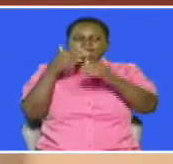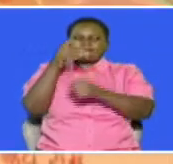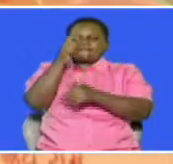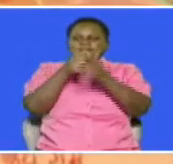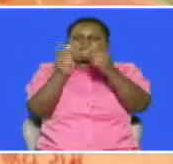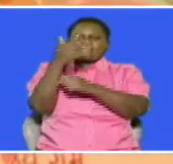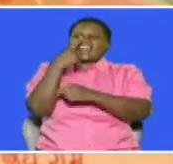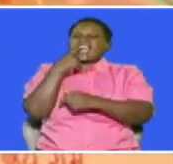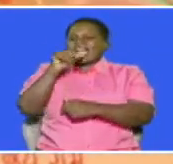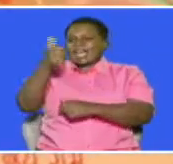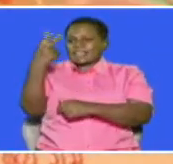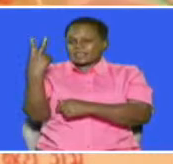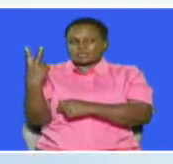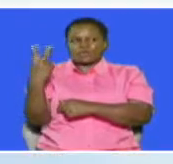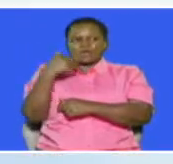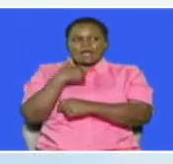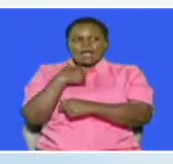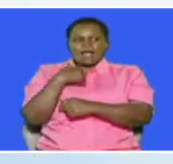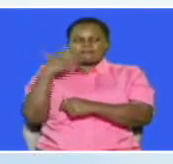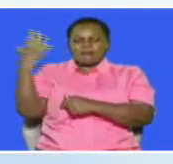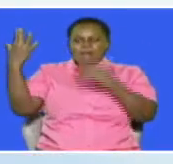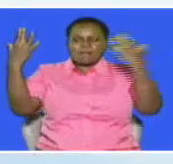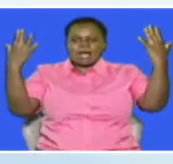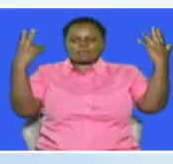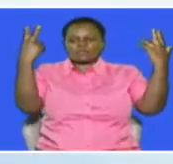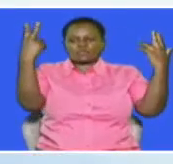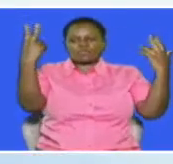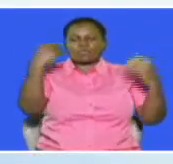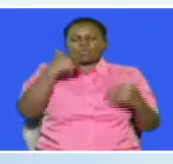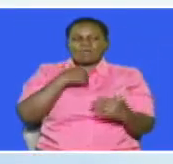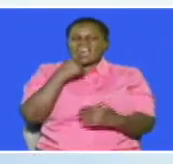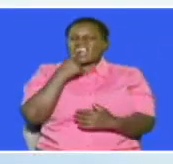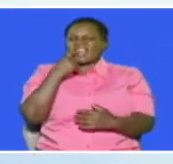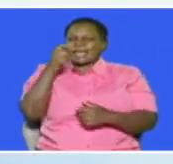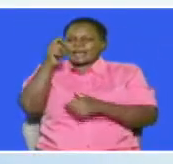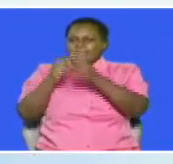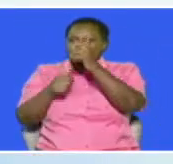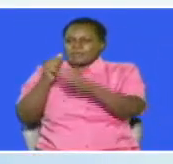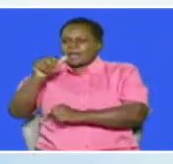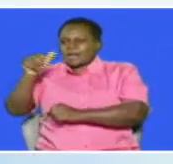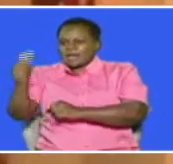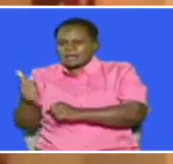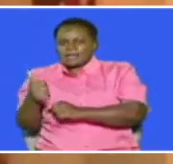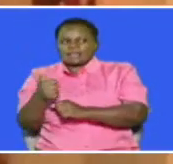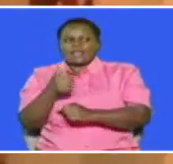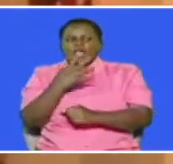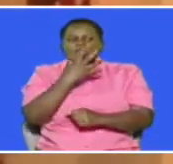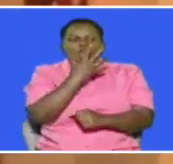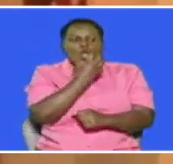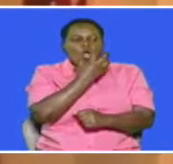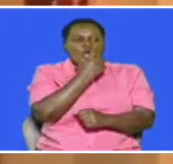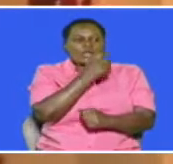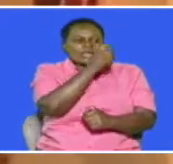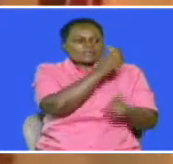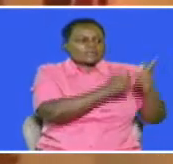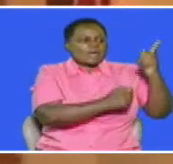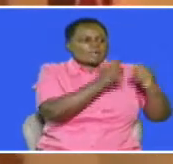The other two domes have two urns each, one with a white flag and the other with an orange flag.